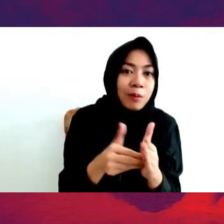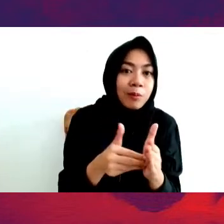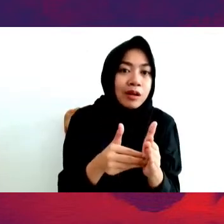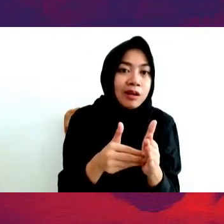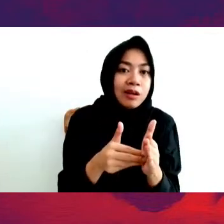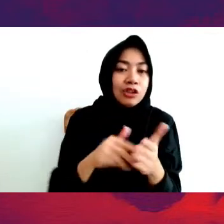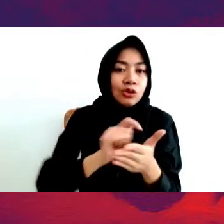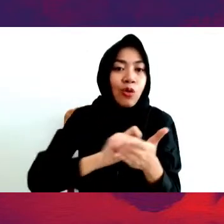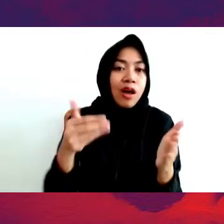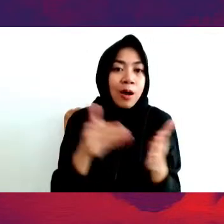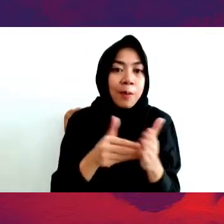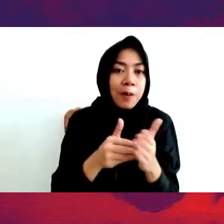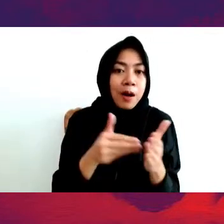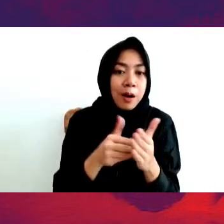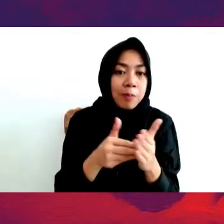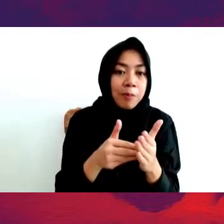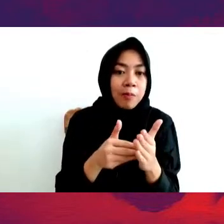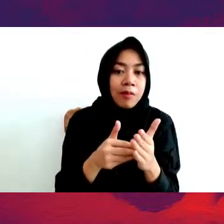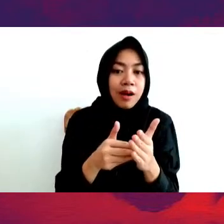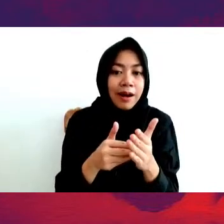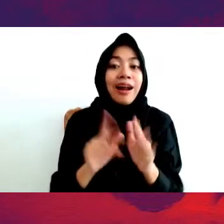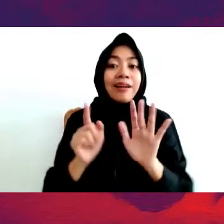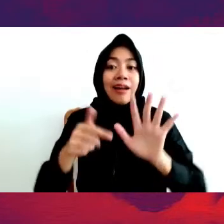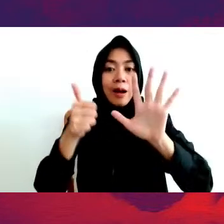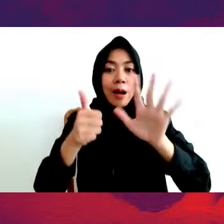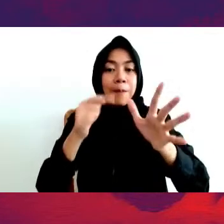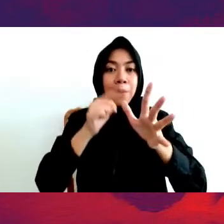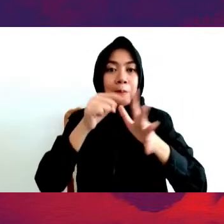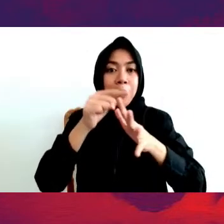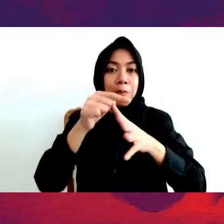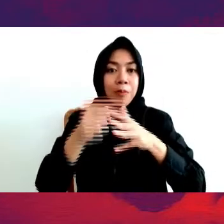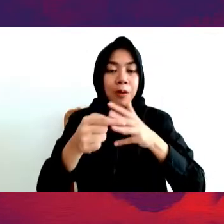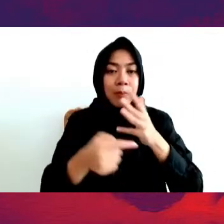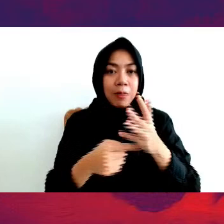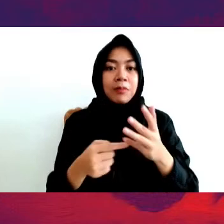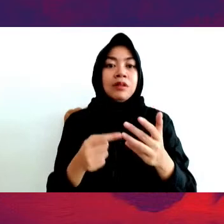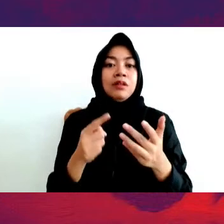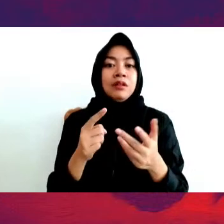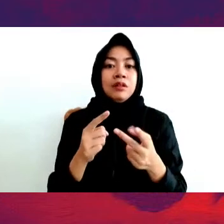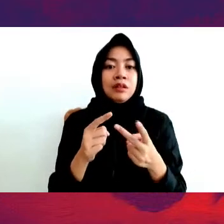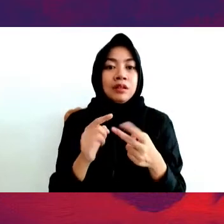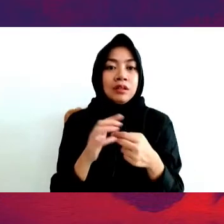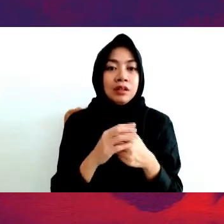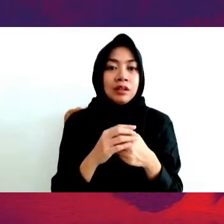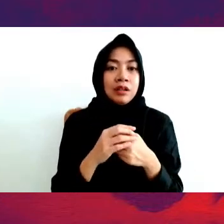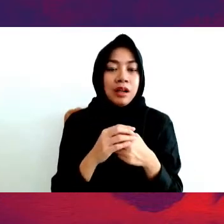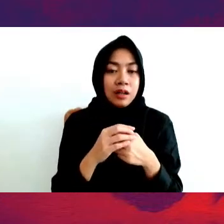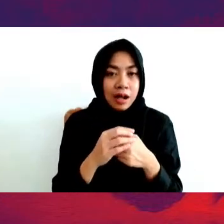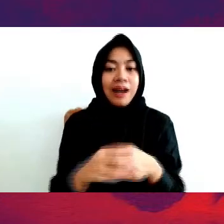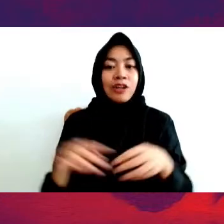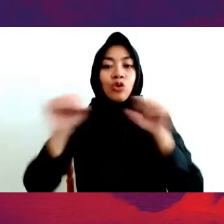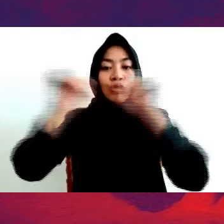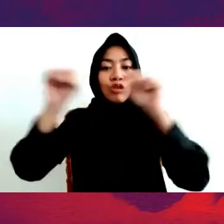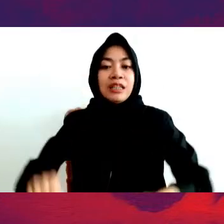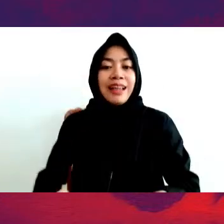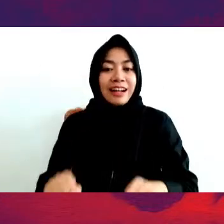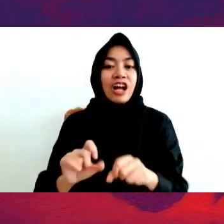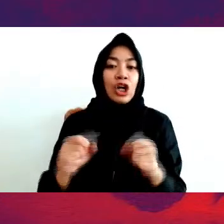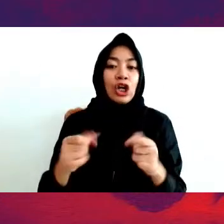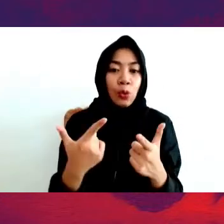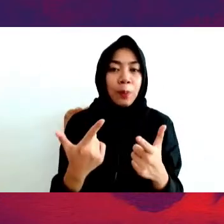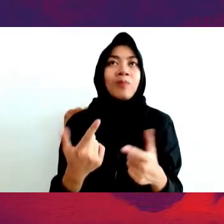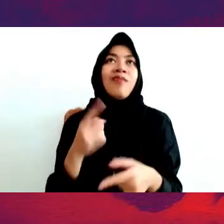got 1/6 of the indicator weight. She's also deprived in 5 out of the 6 living standards